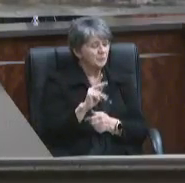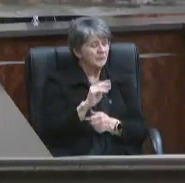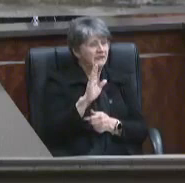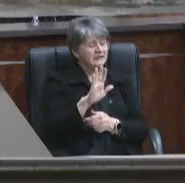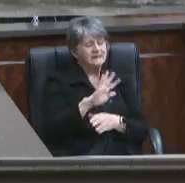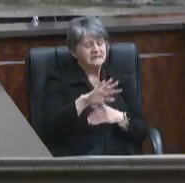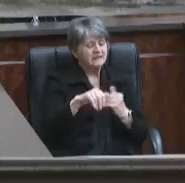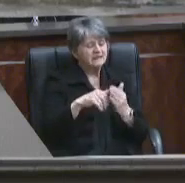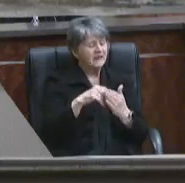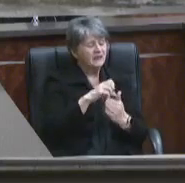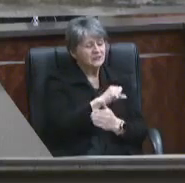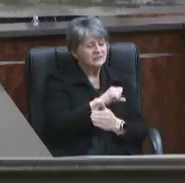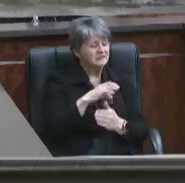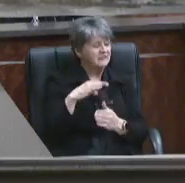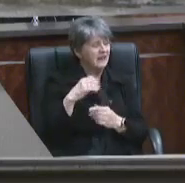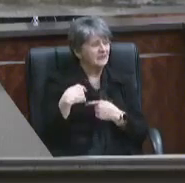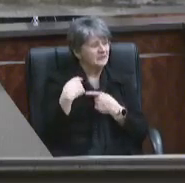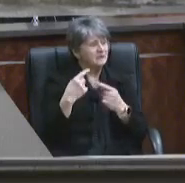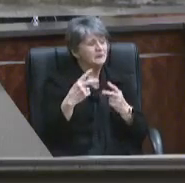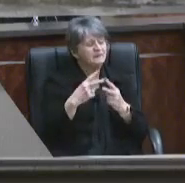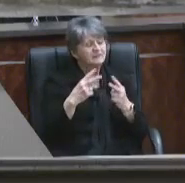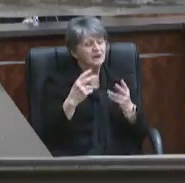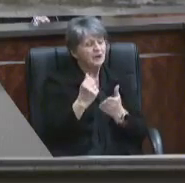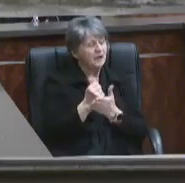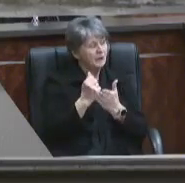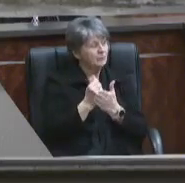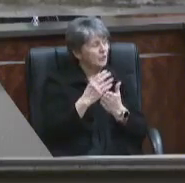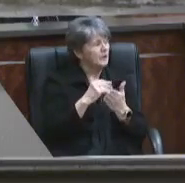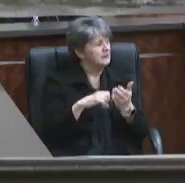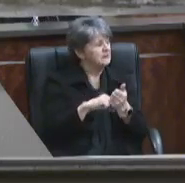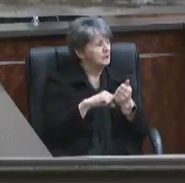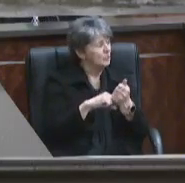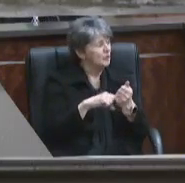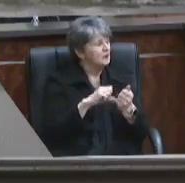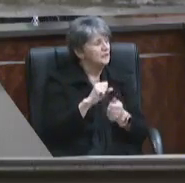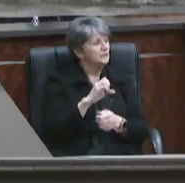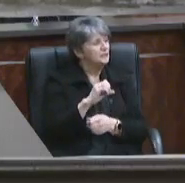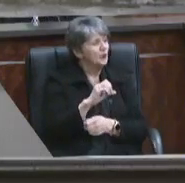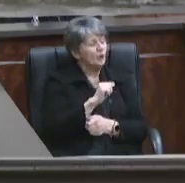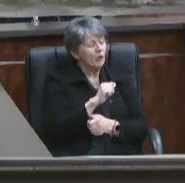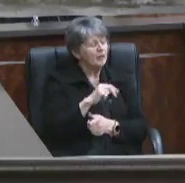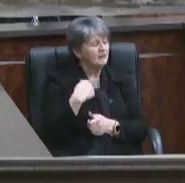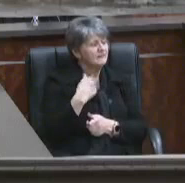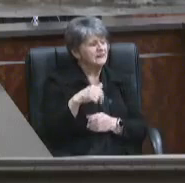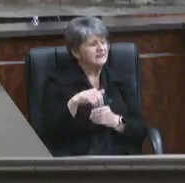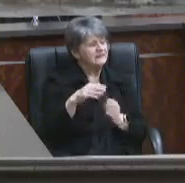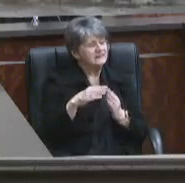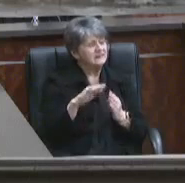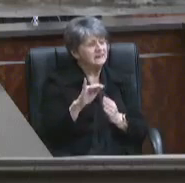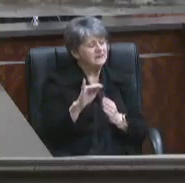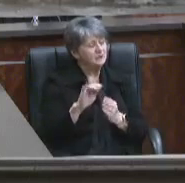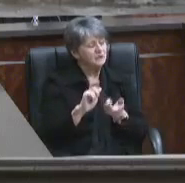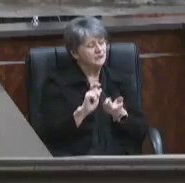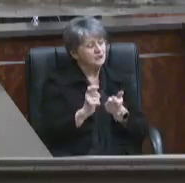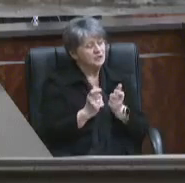been tremendously supportive and very helpful to all of us in the city as we have transitioned from